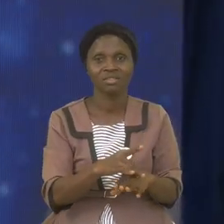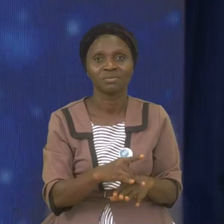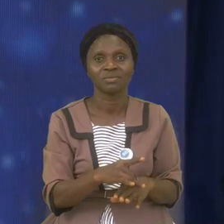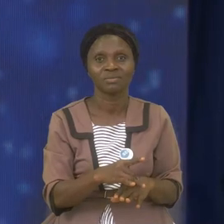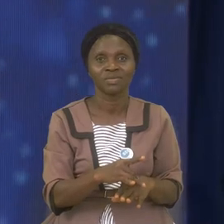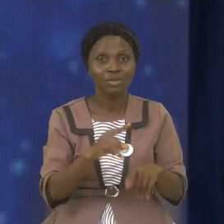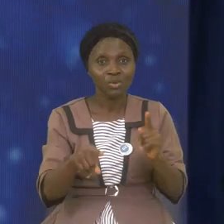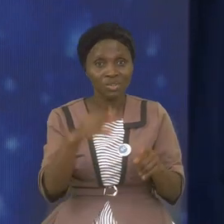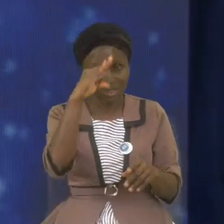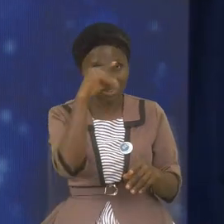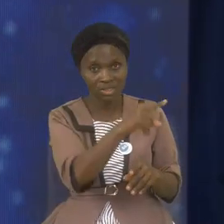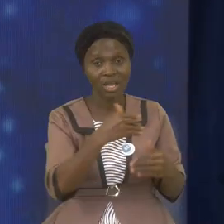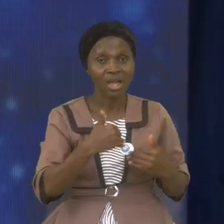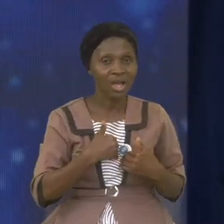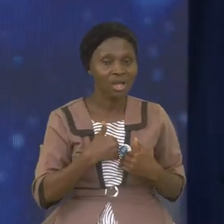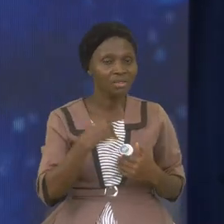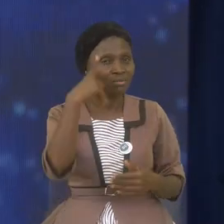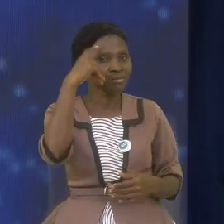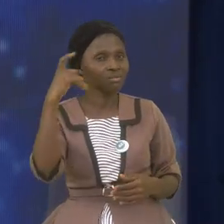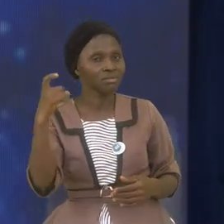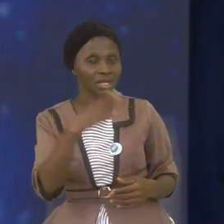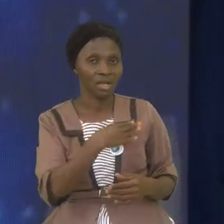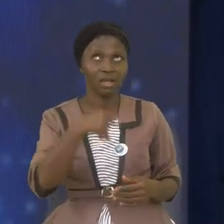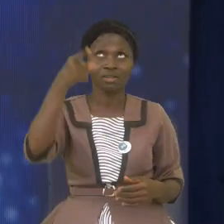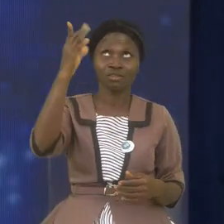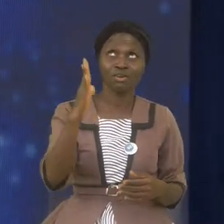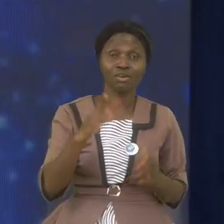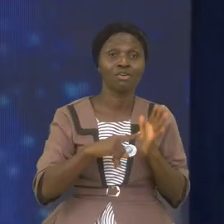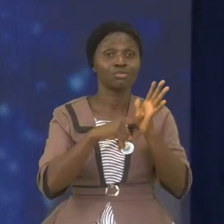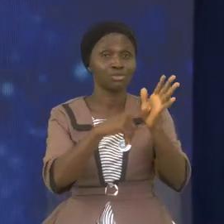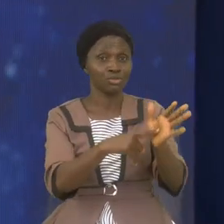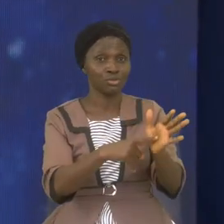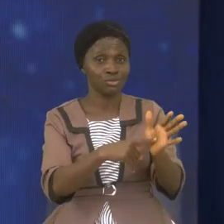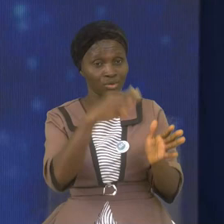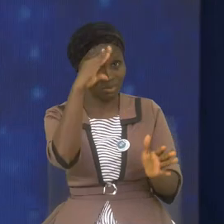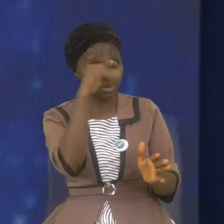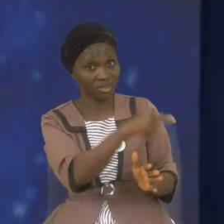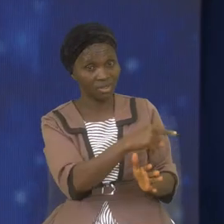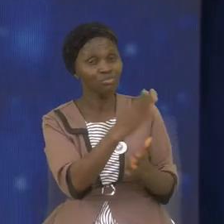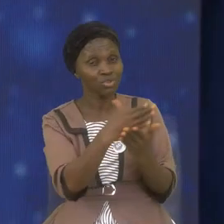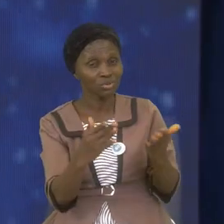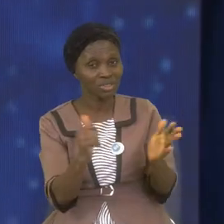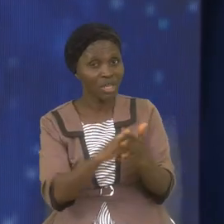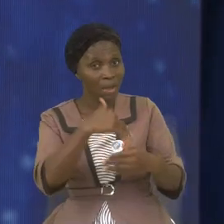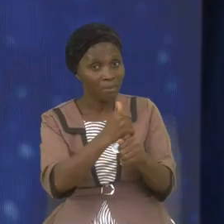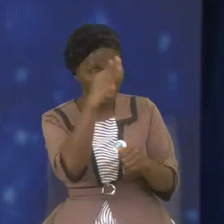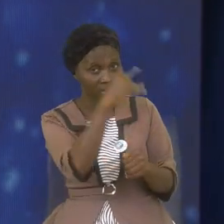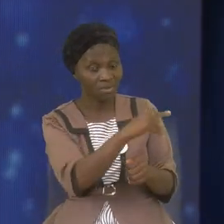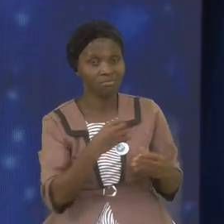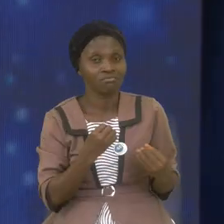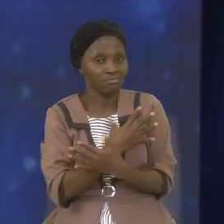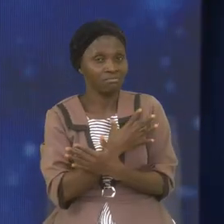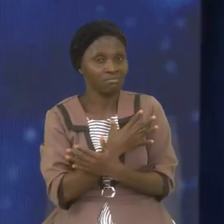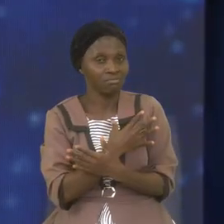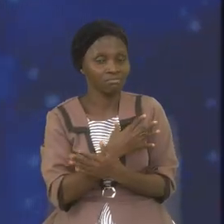a dream, and God showed him something that made him afraid.